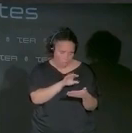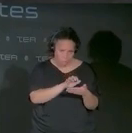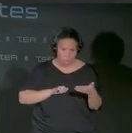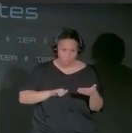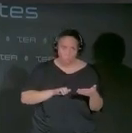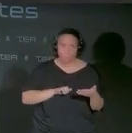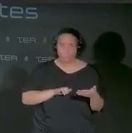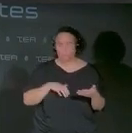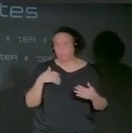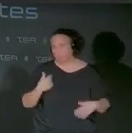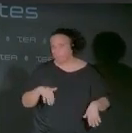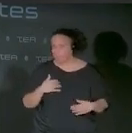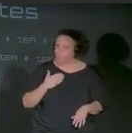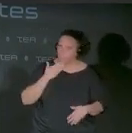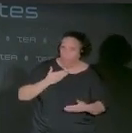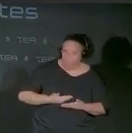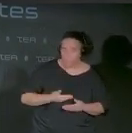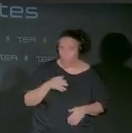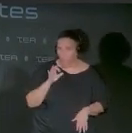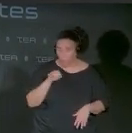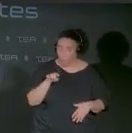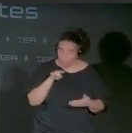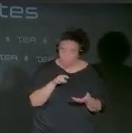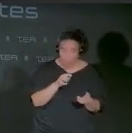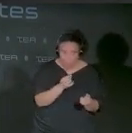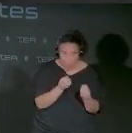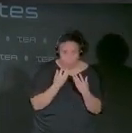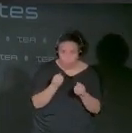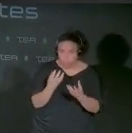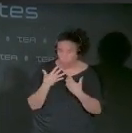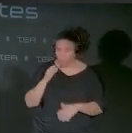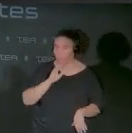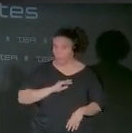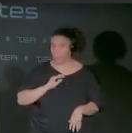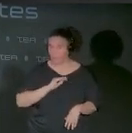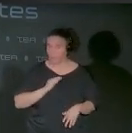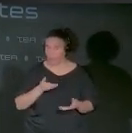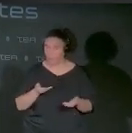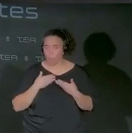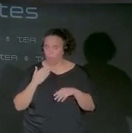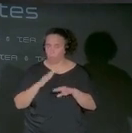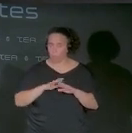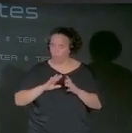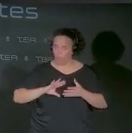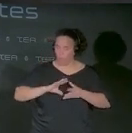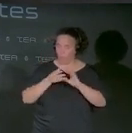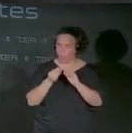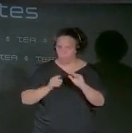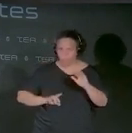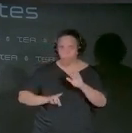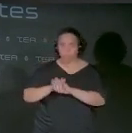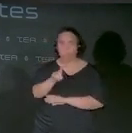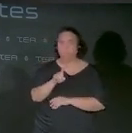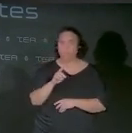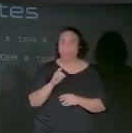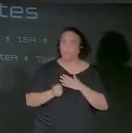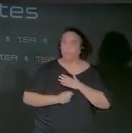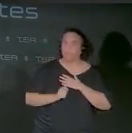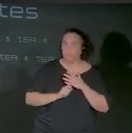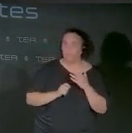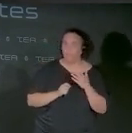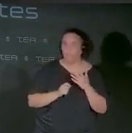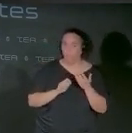regions in the world that have a very pronounced ICT standardization strategy for 2035. And I think if Europe